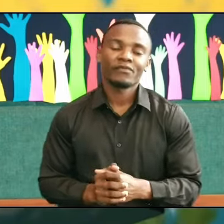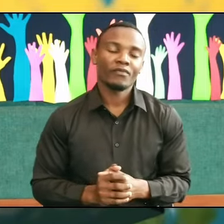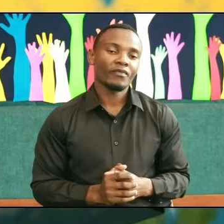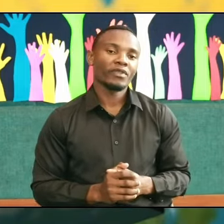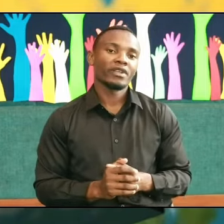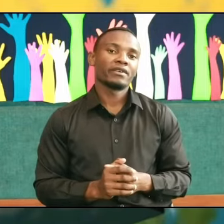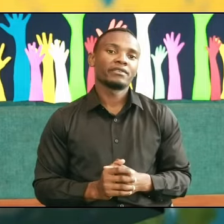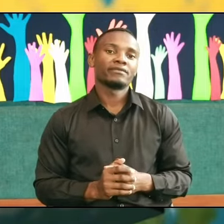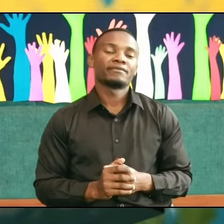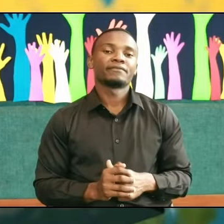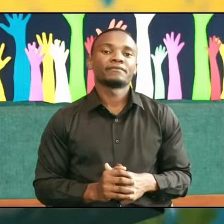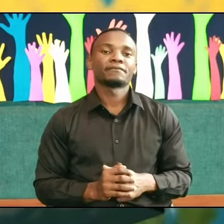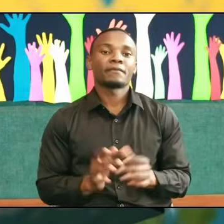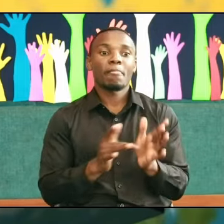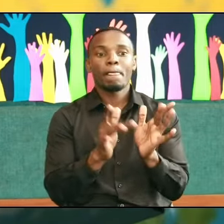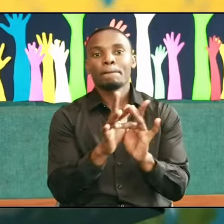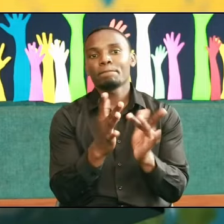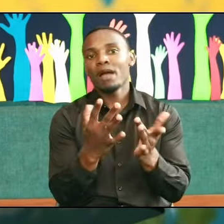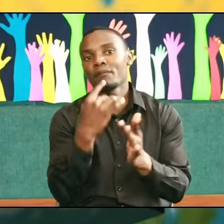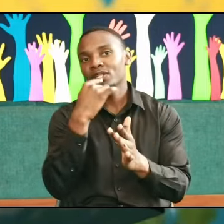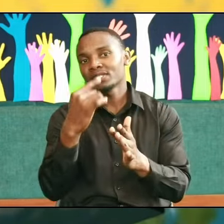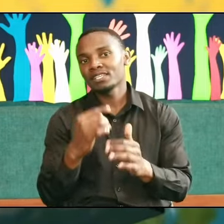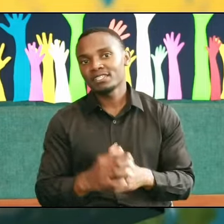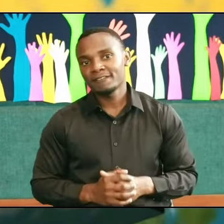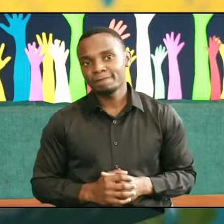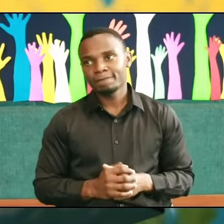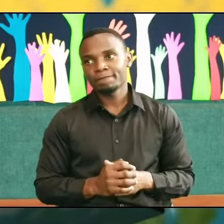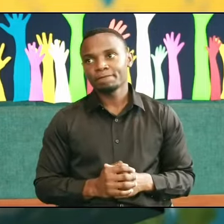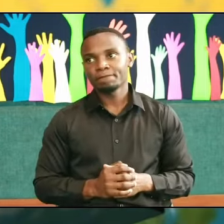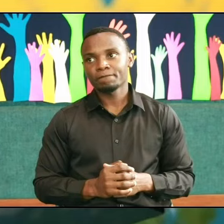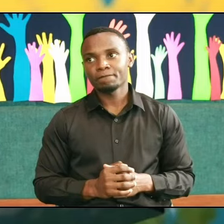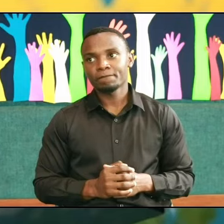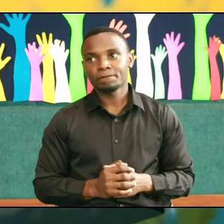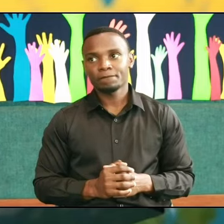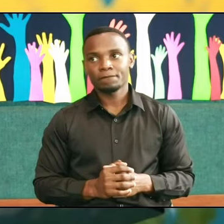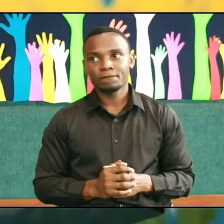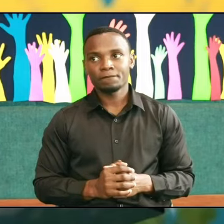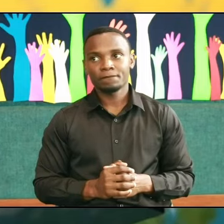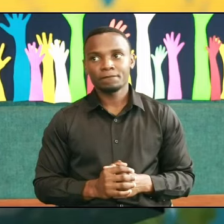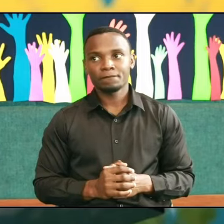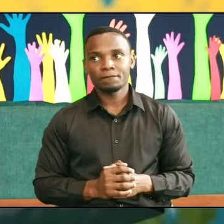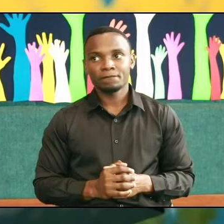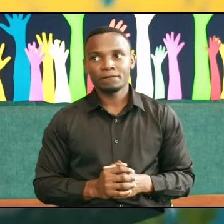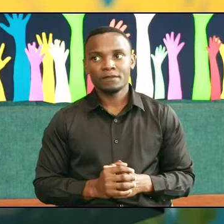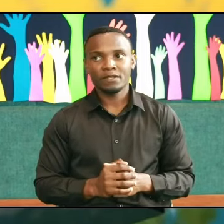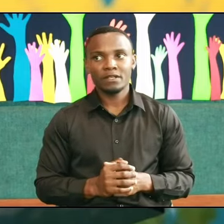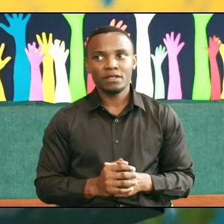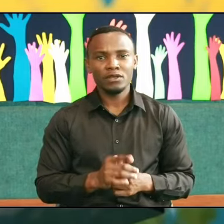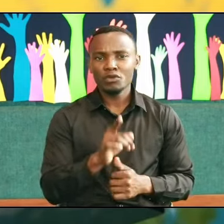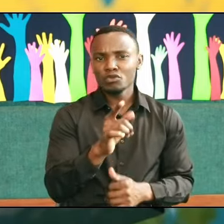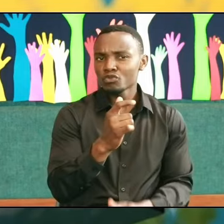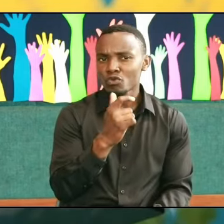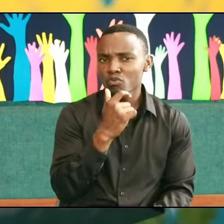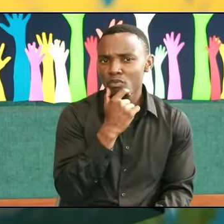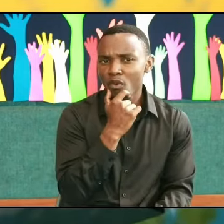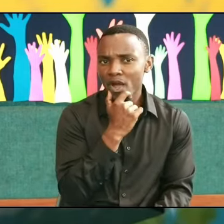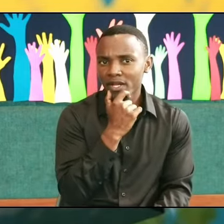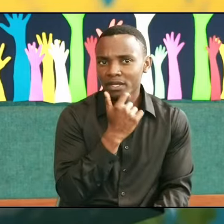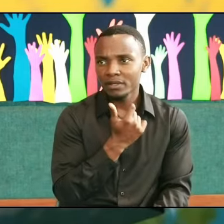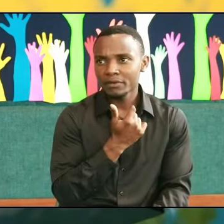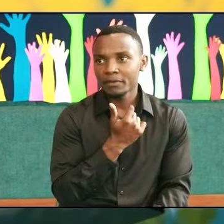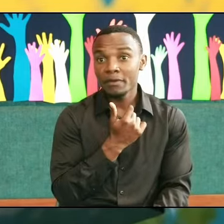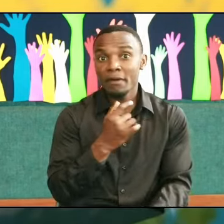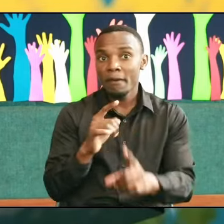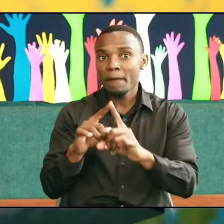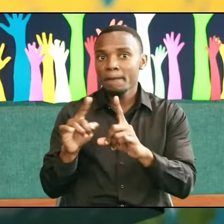56, verse 8. The Bible says, you number my wanderings. Sometimes we wander, we think we are by ourselves.